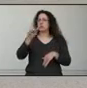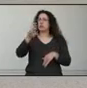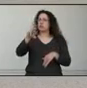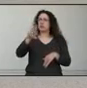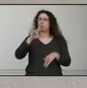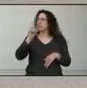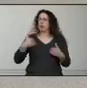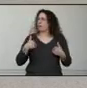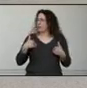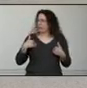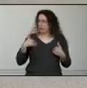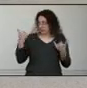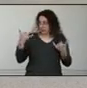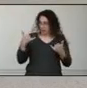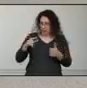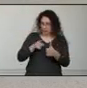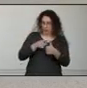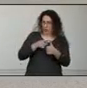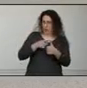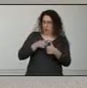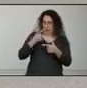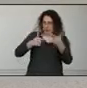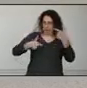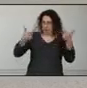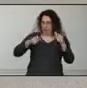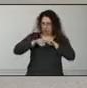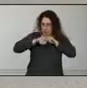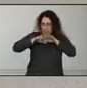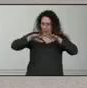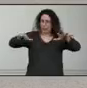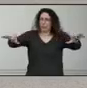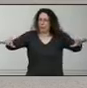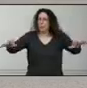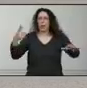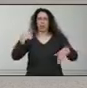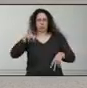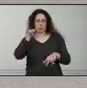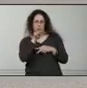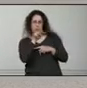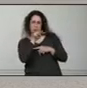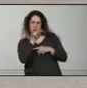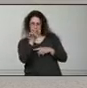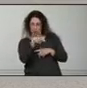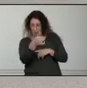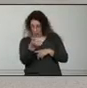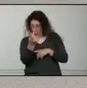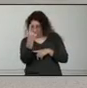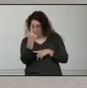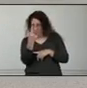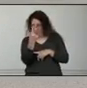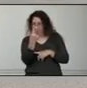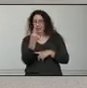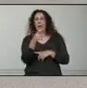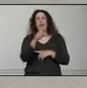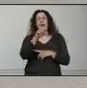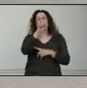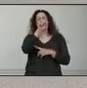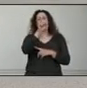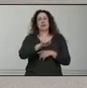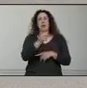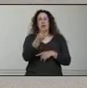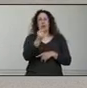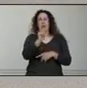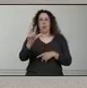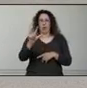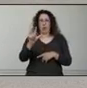shelter that has had a large outbreak such as this. We're keeping an eye on another shelter at Southall to make sure that it